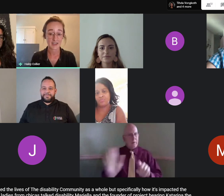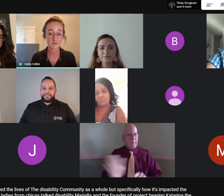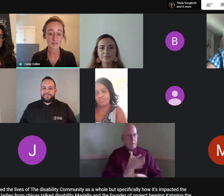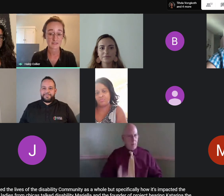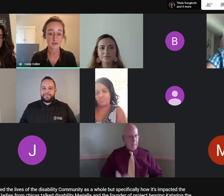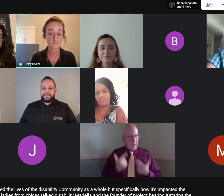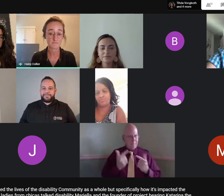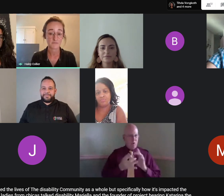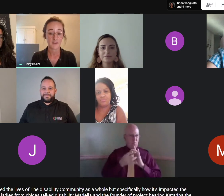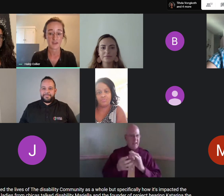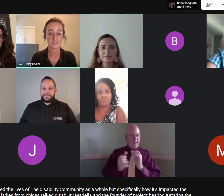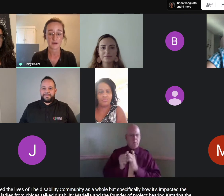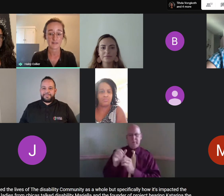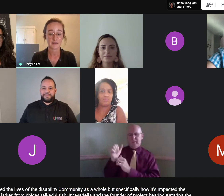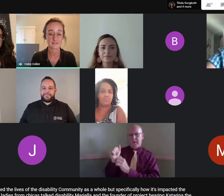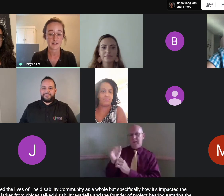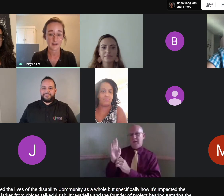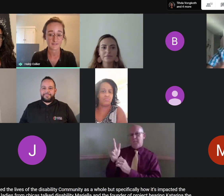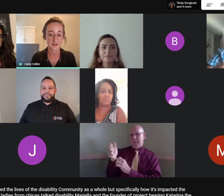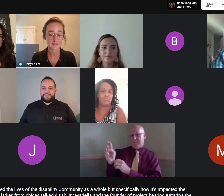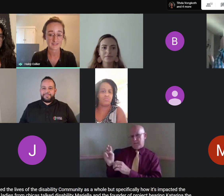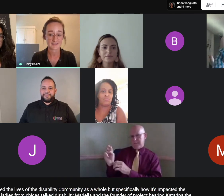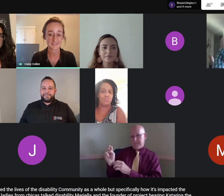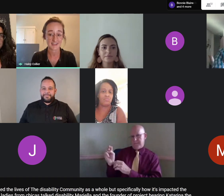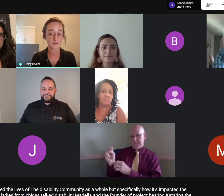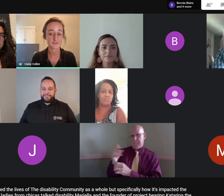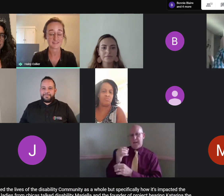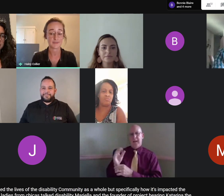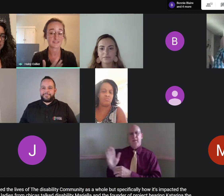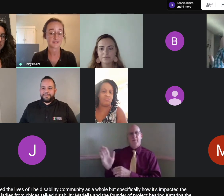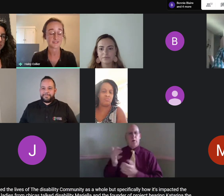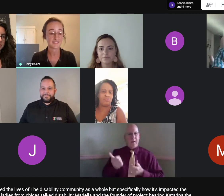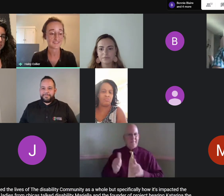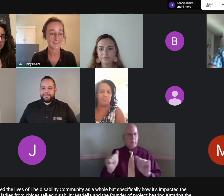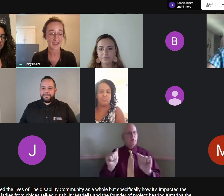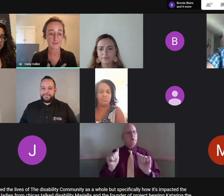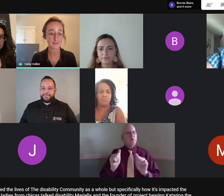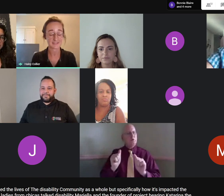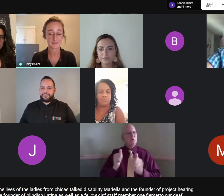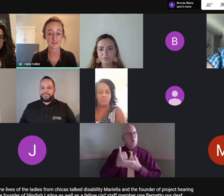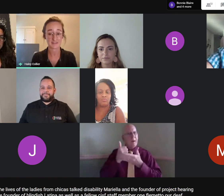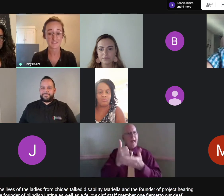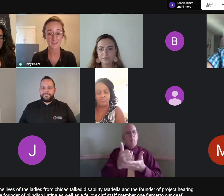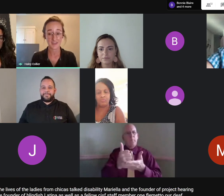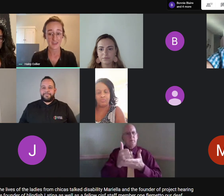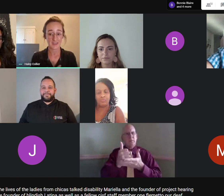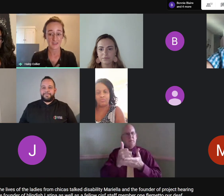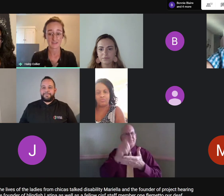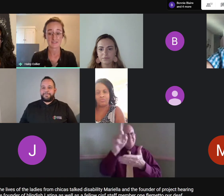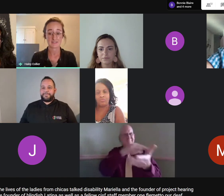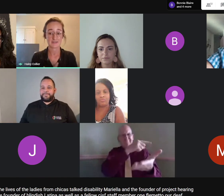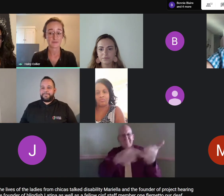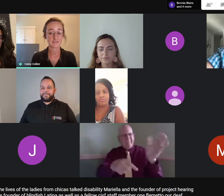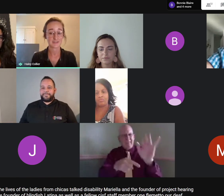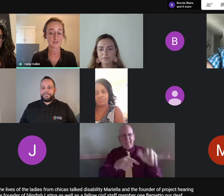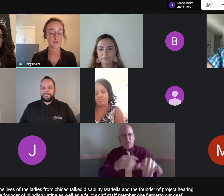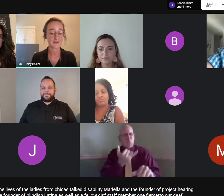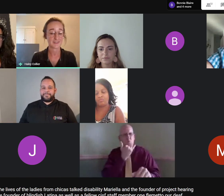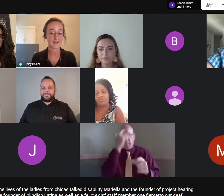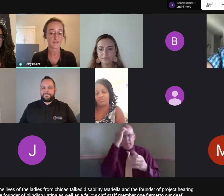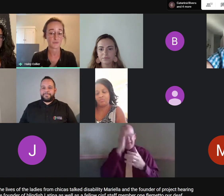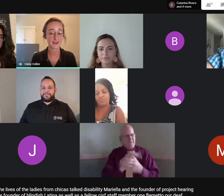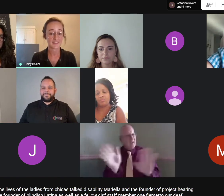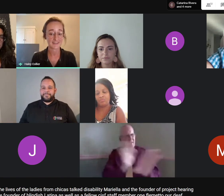relating to ableism, as well as their efforts to help dismantle the ableism belief and to build